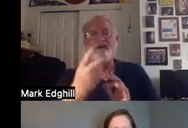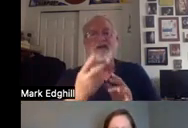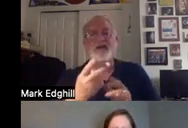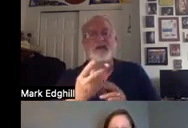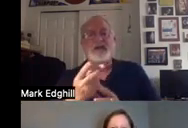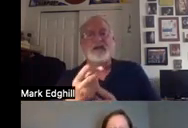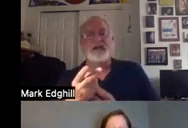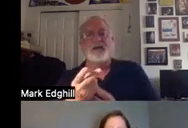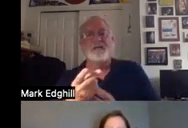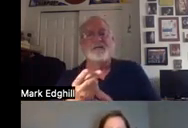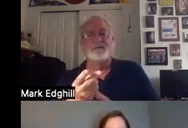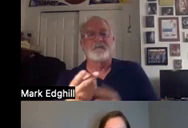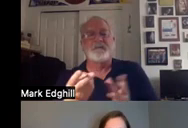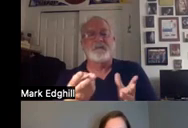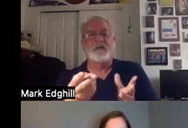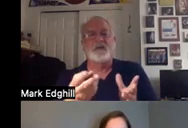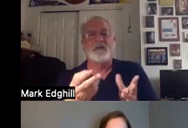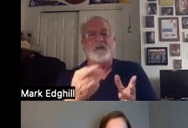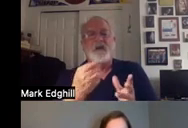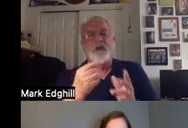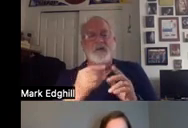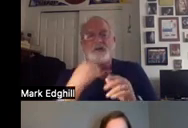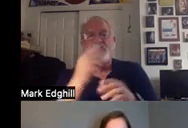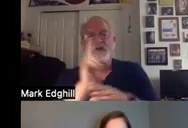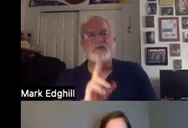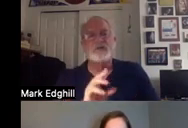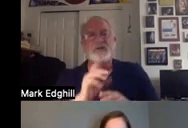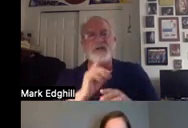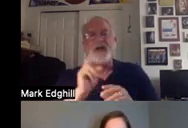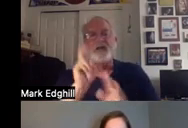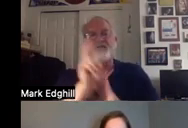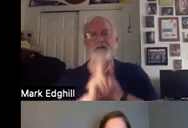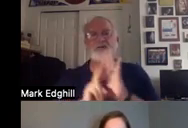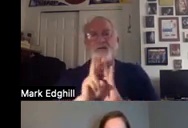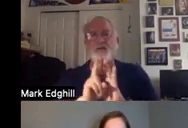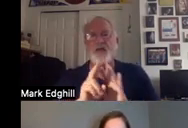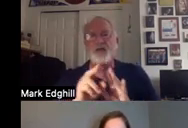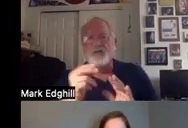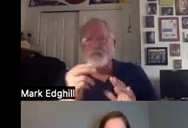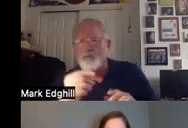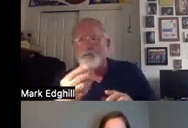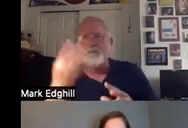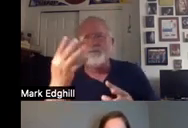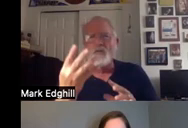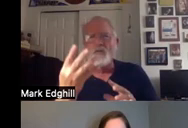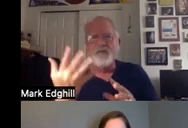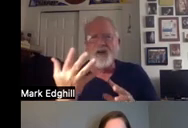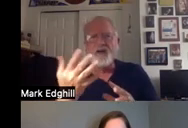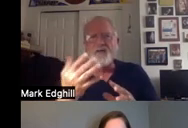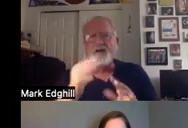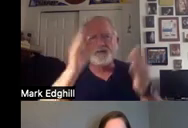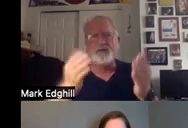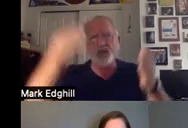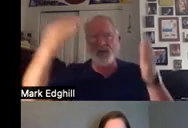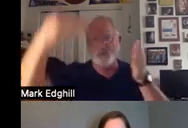anyway, so I was talking about the picture that you can see, the pictures that you can see here in the exhibition. And there's also was